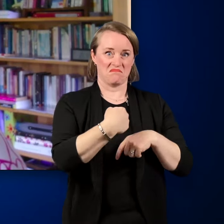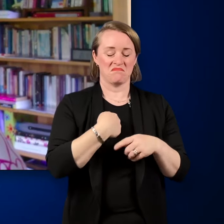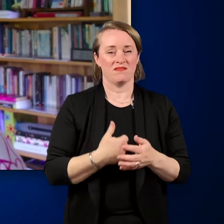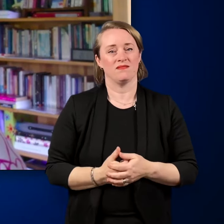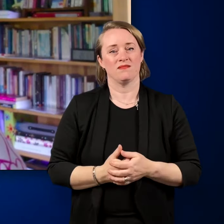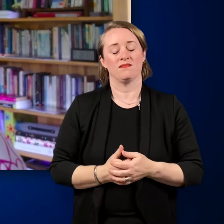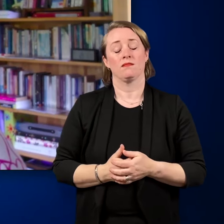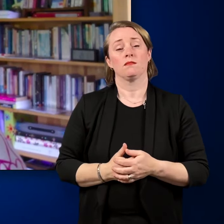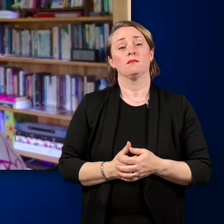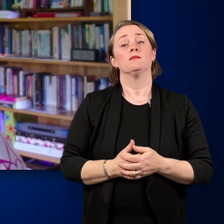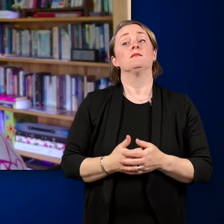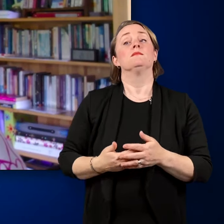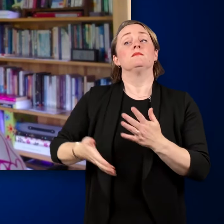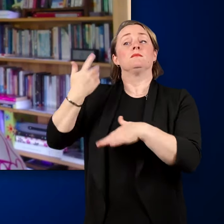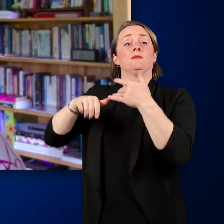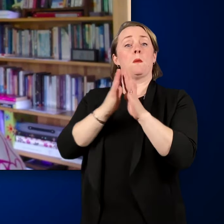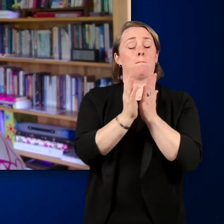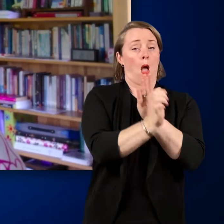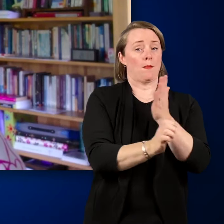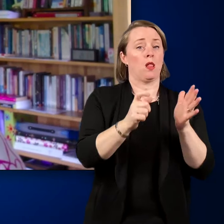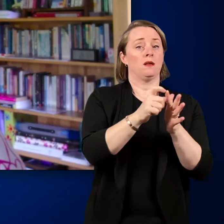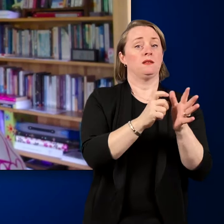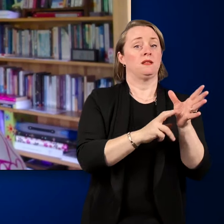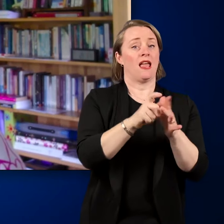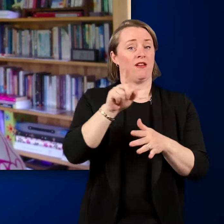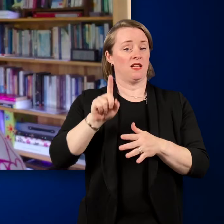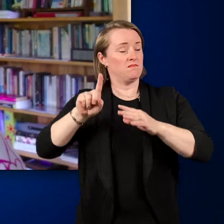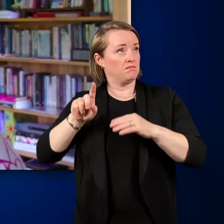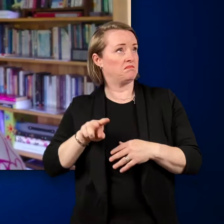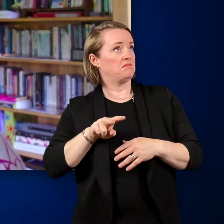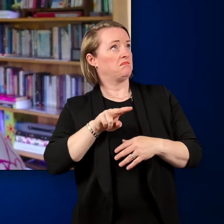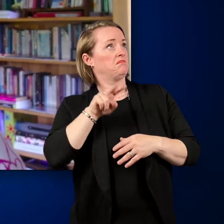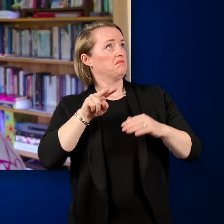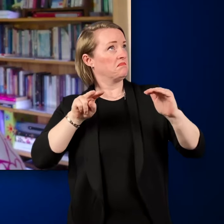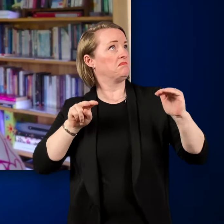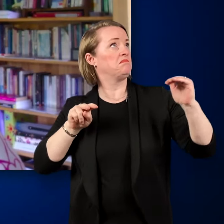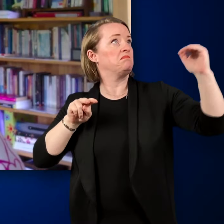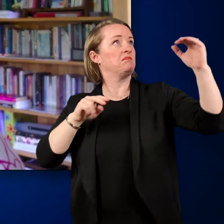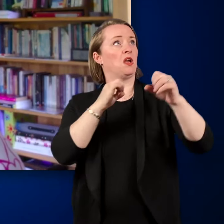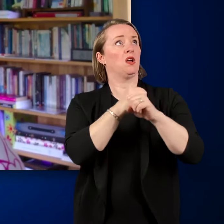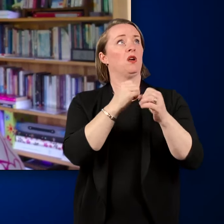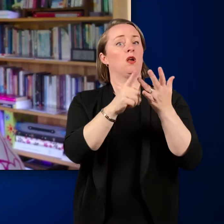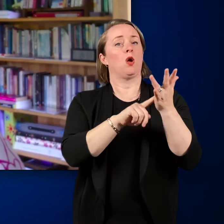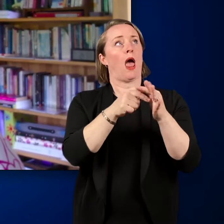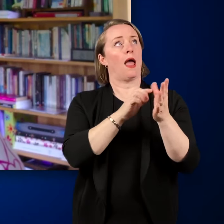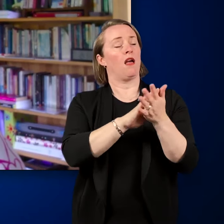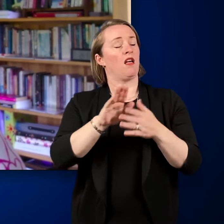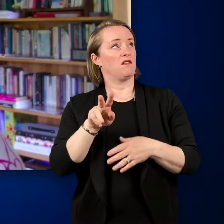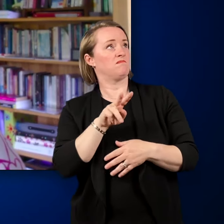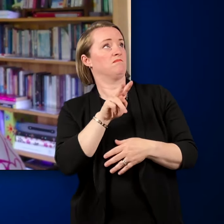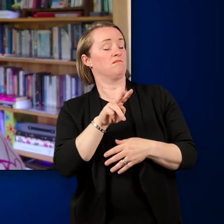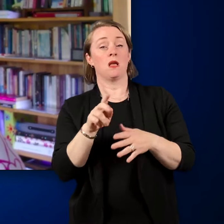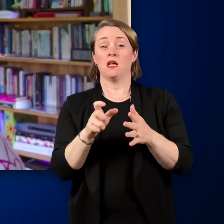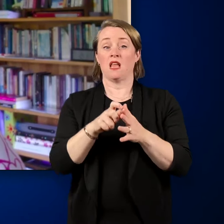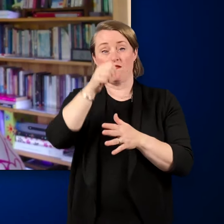David truly believed in the power of God for the impossible. As he stood before Goliath, he knew that he was there in